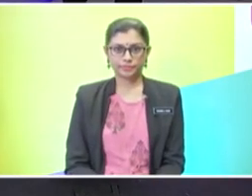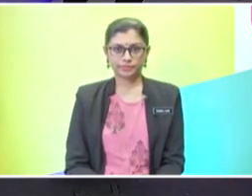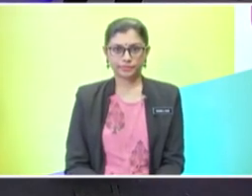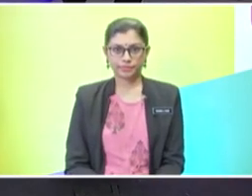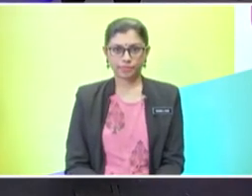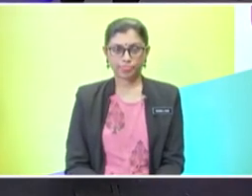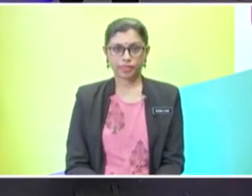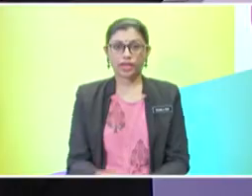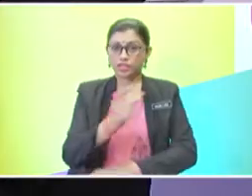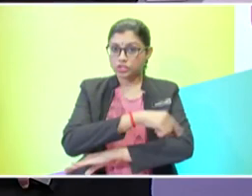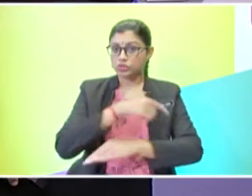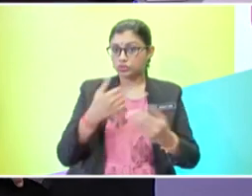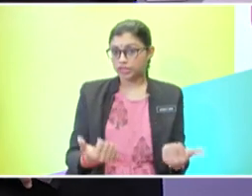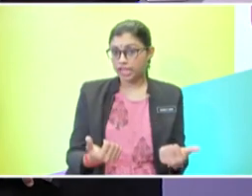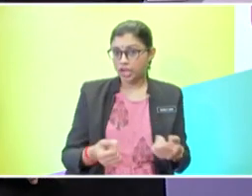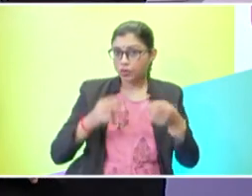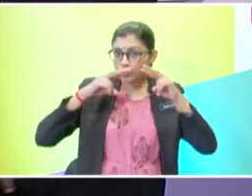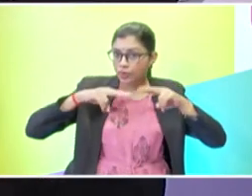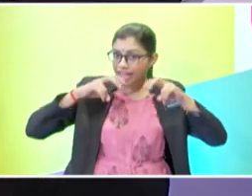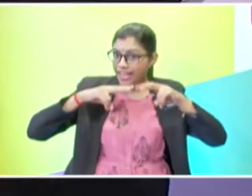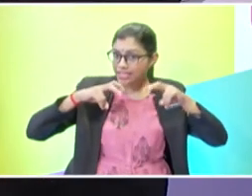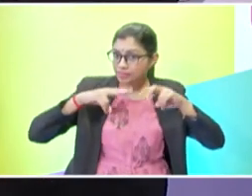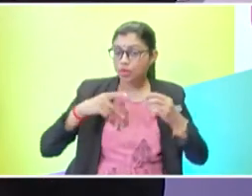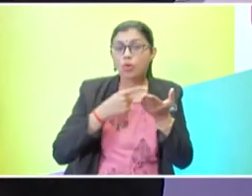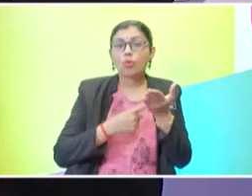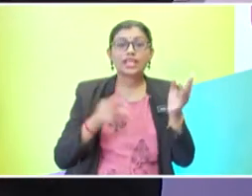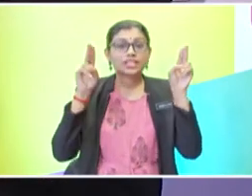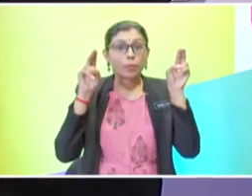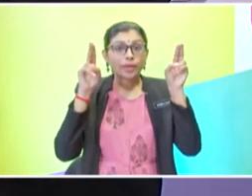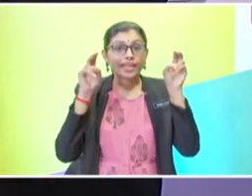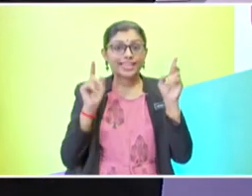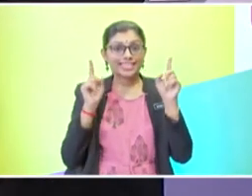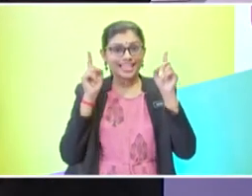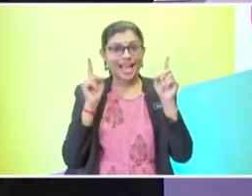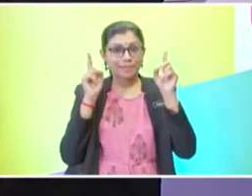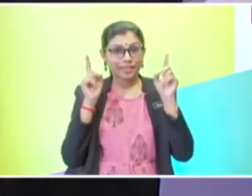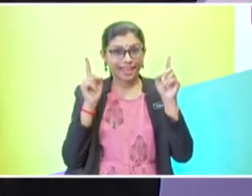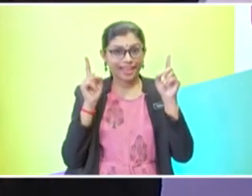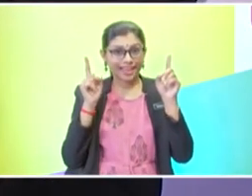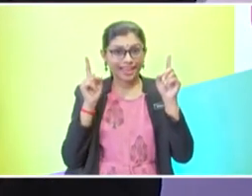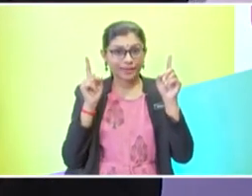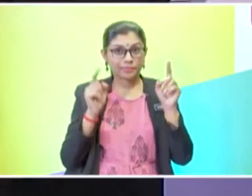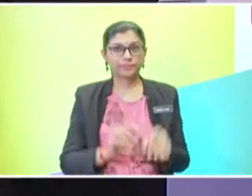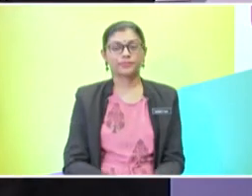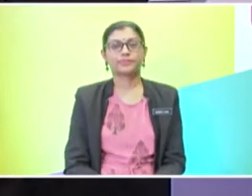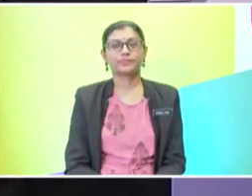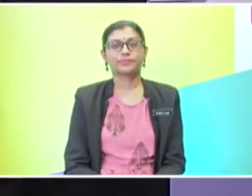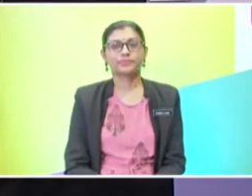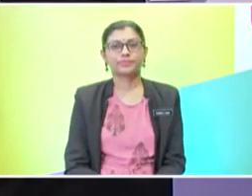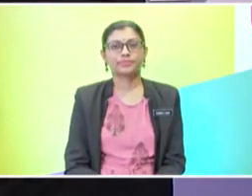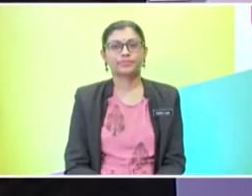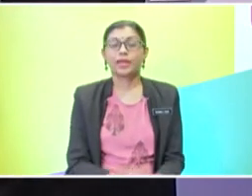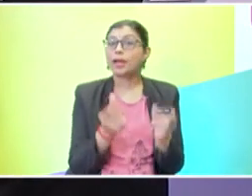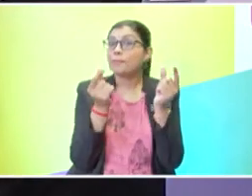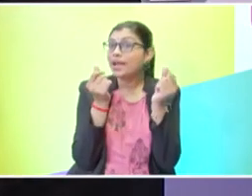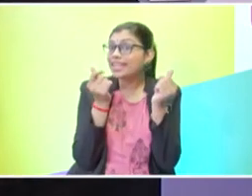let's explore together with our kids out there, okay? So, today's topic is about money.